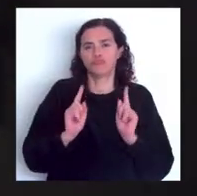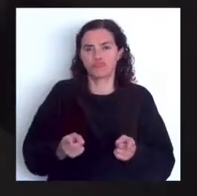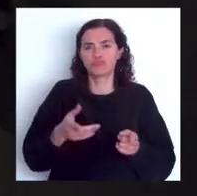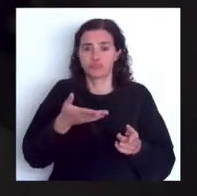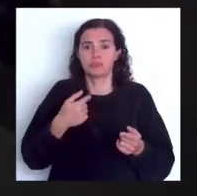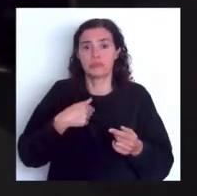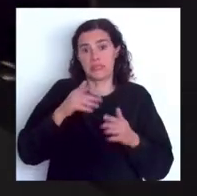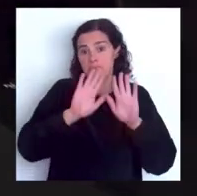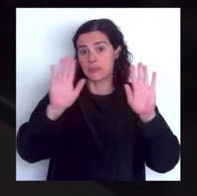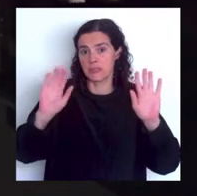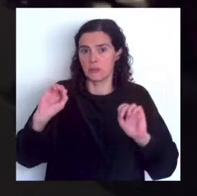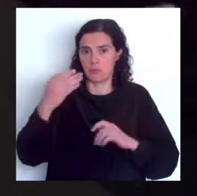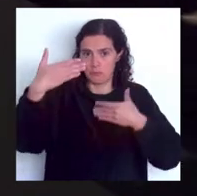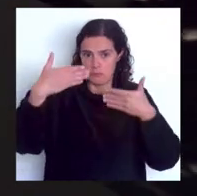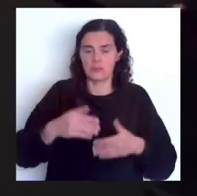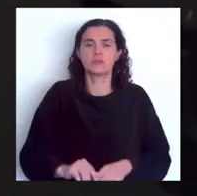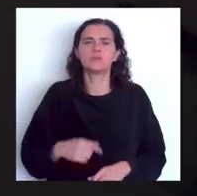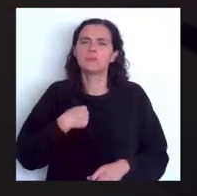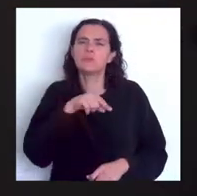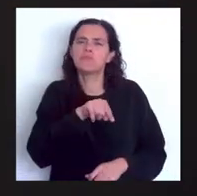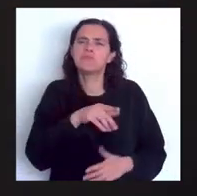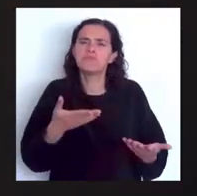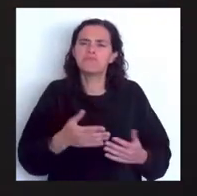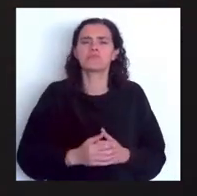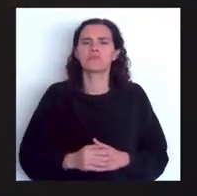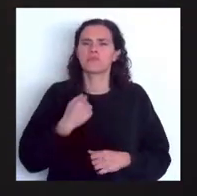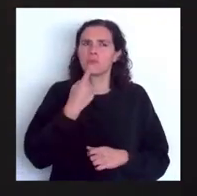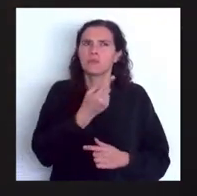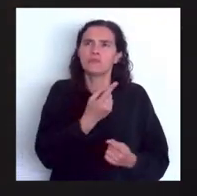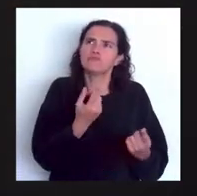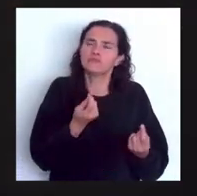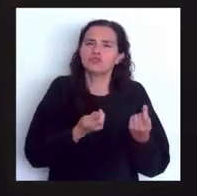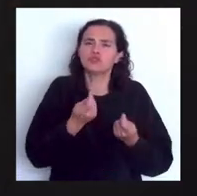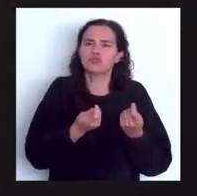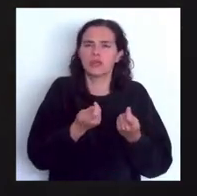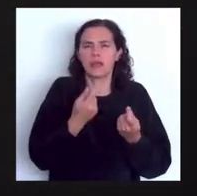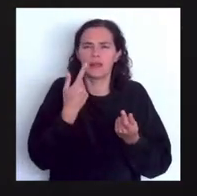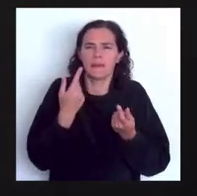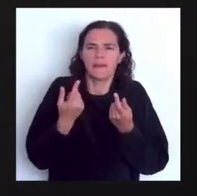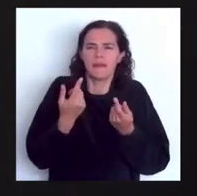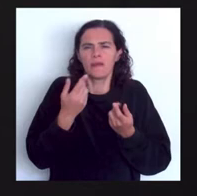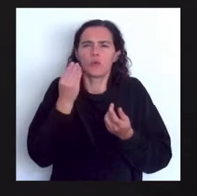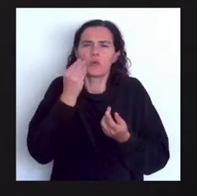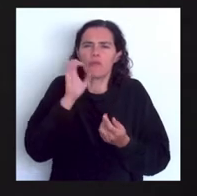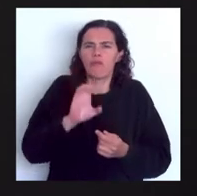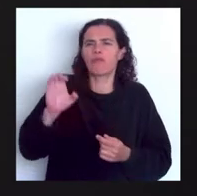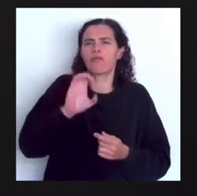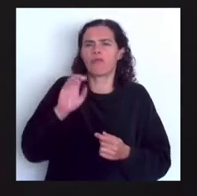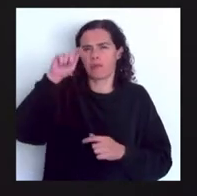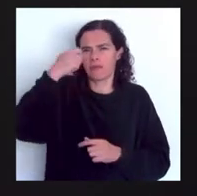of the exhibition, and you are there, I would say, like almost a different approach to their